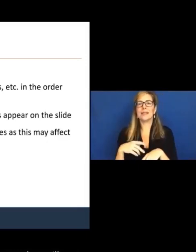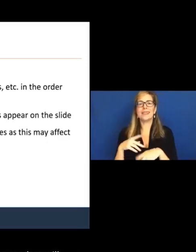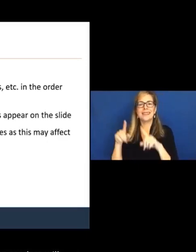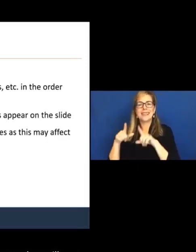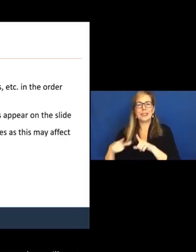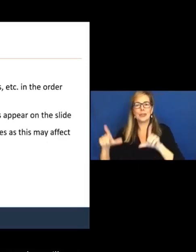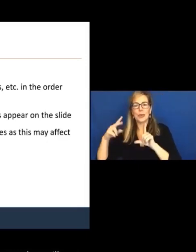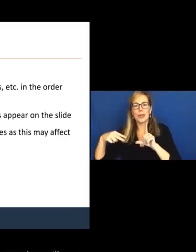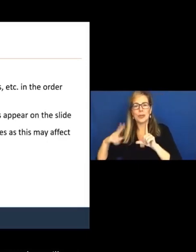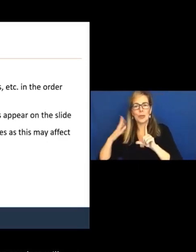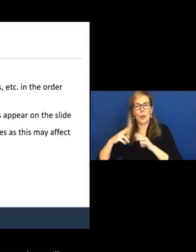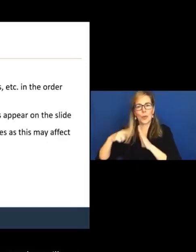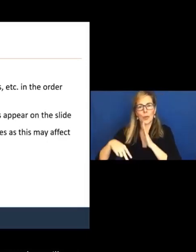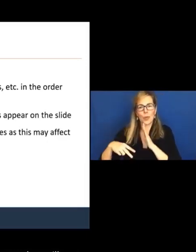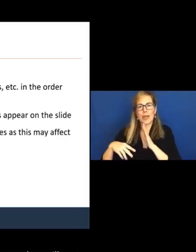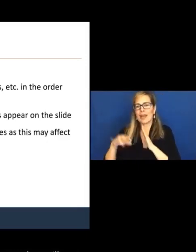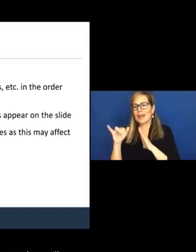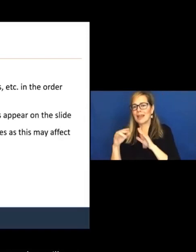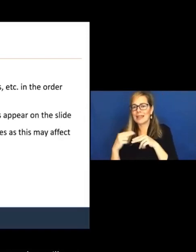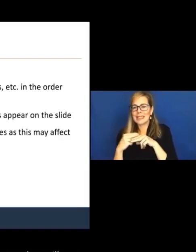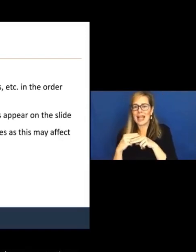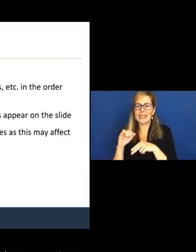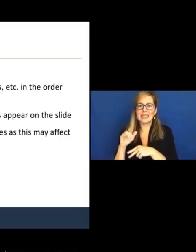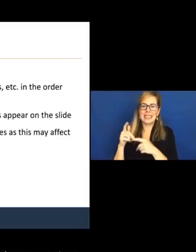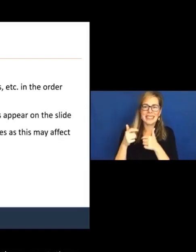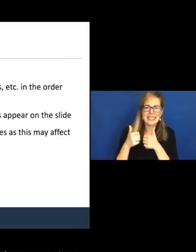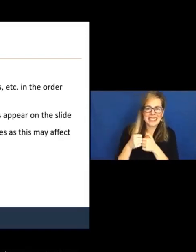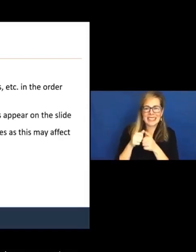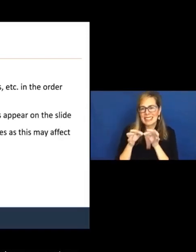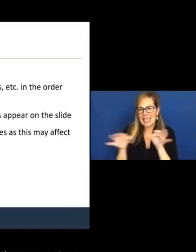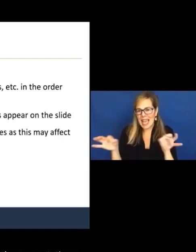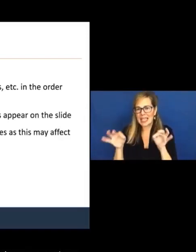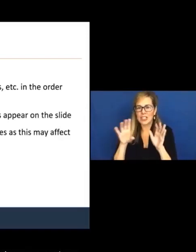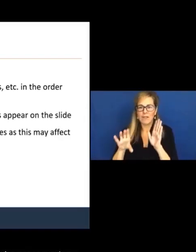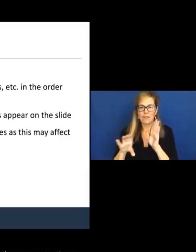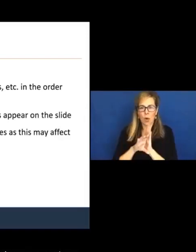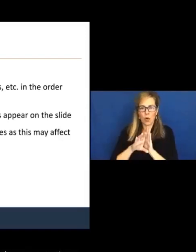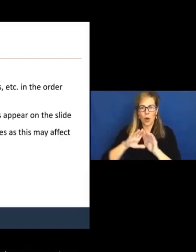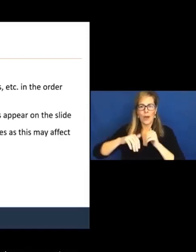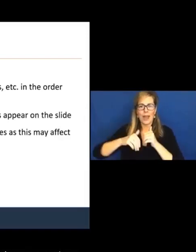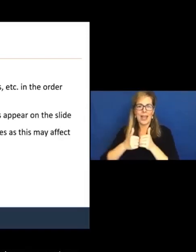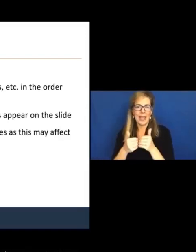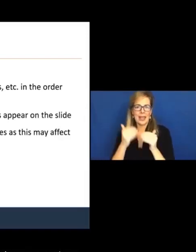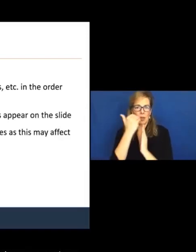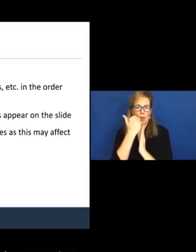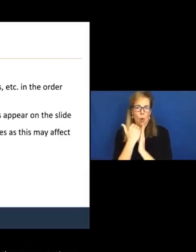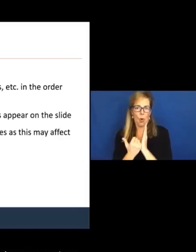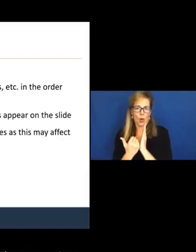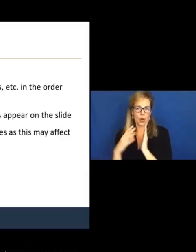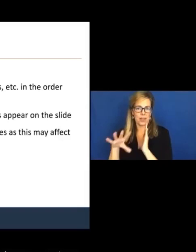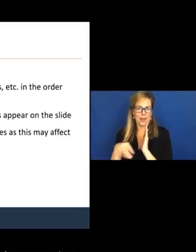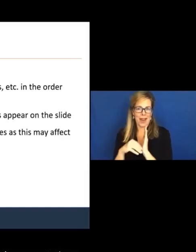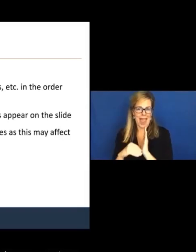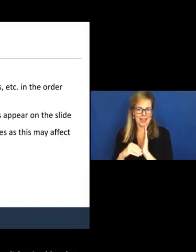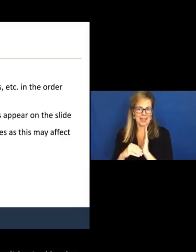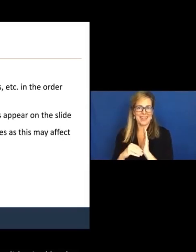slide elements like text, photos, in the order that they were added to the presentation. This is often different